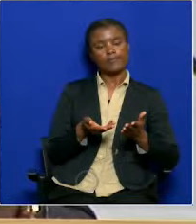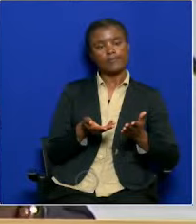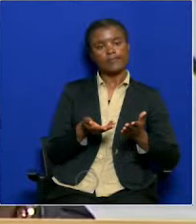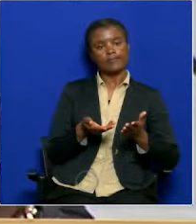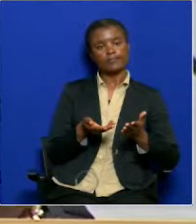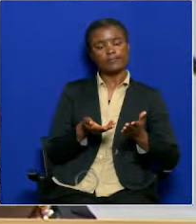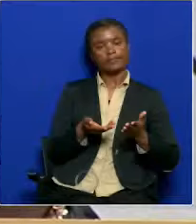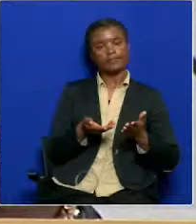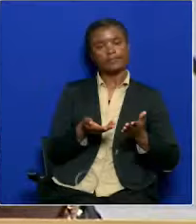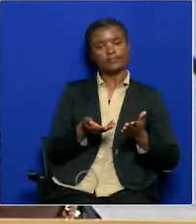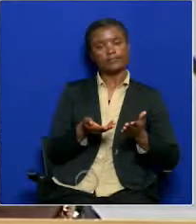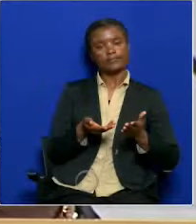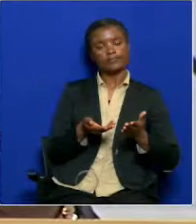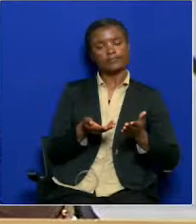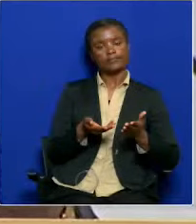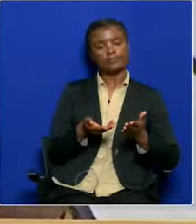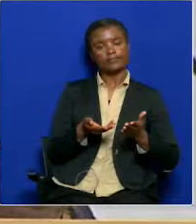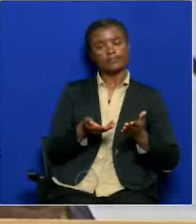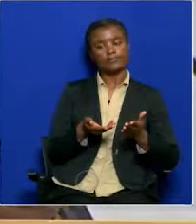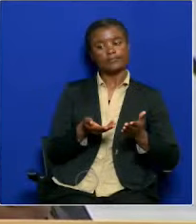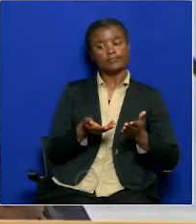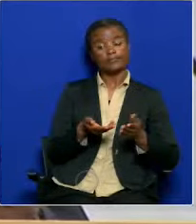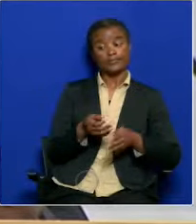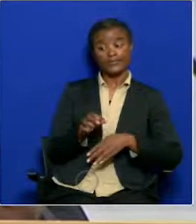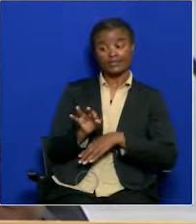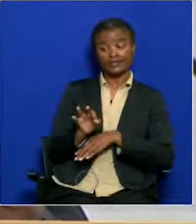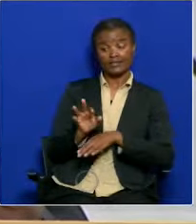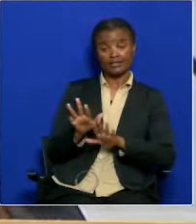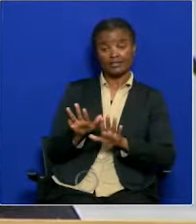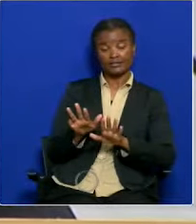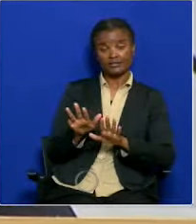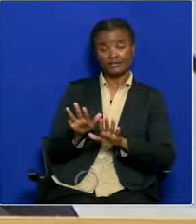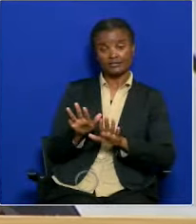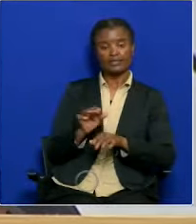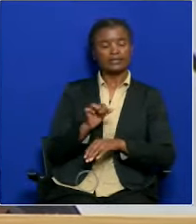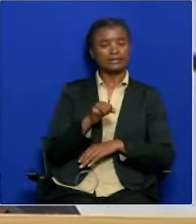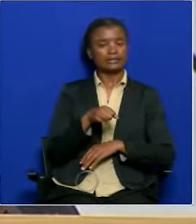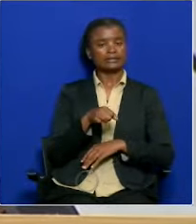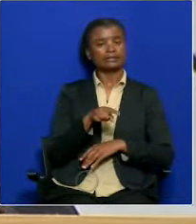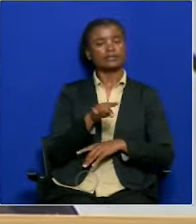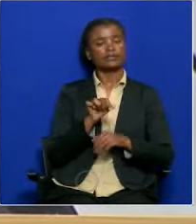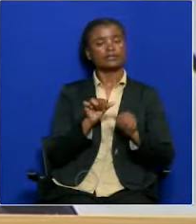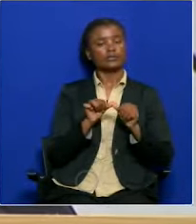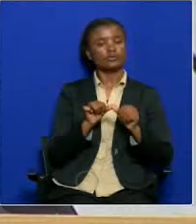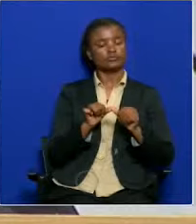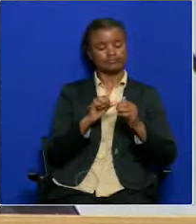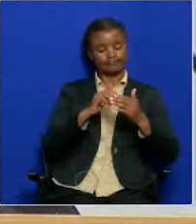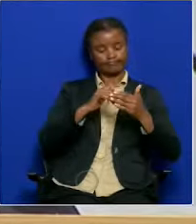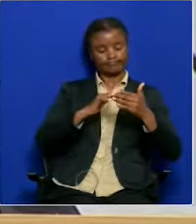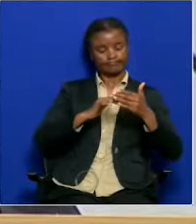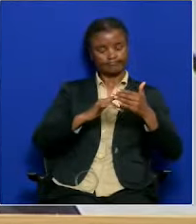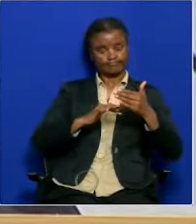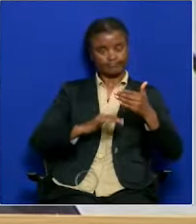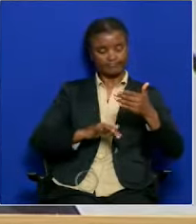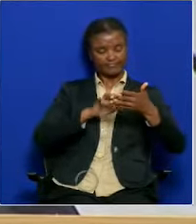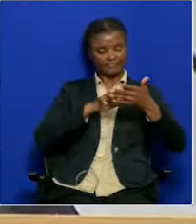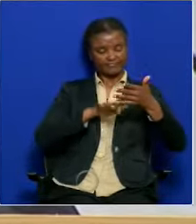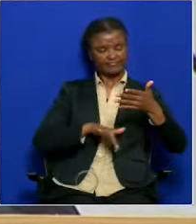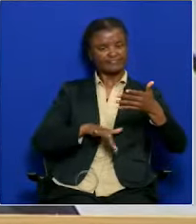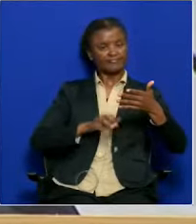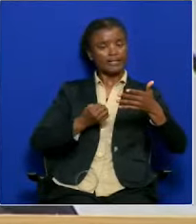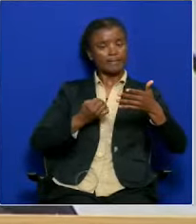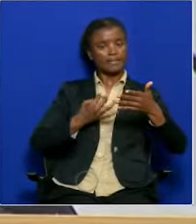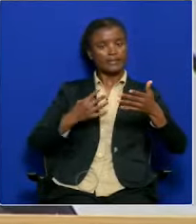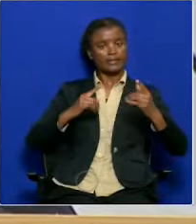page 39. yes, so if you continue down, it's a lot of pictures of different types of